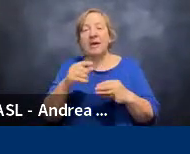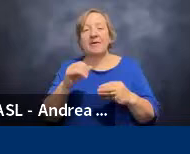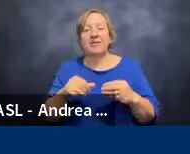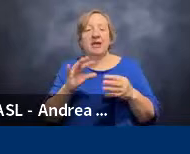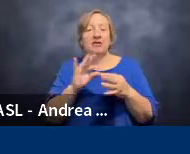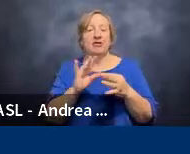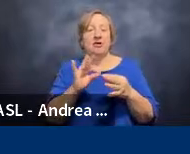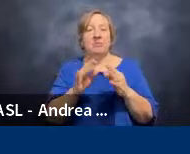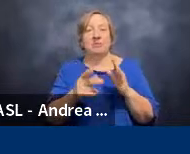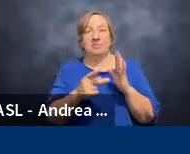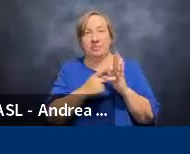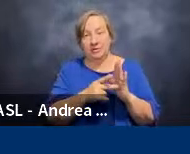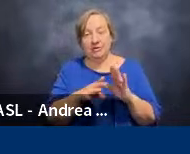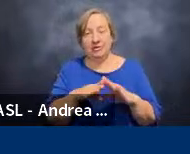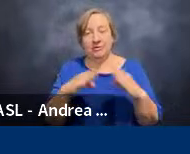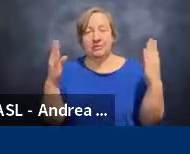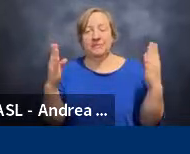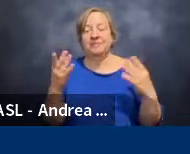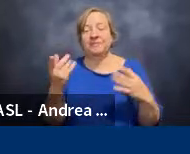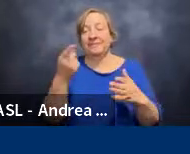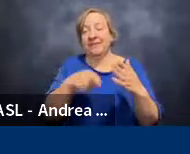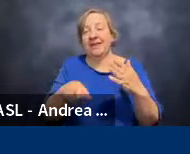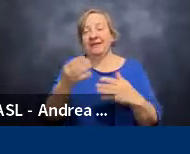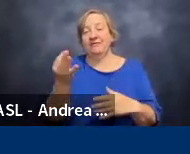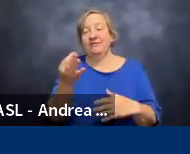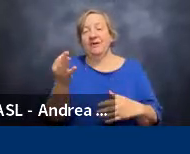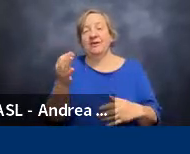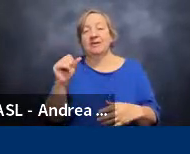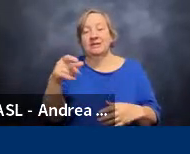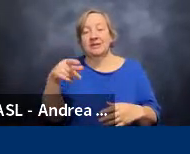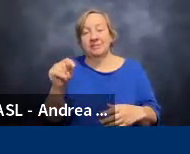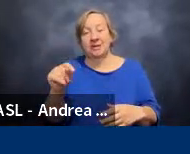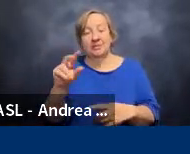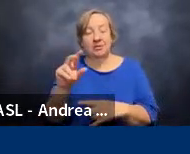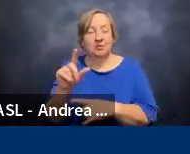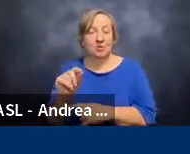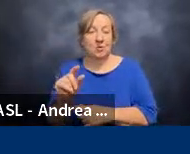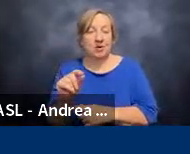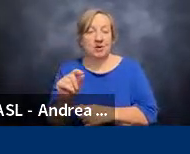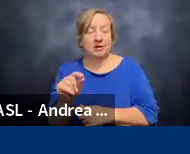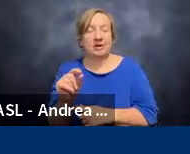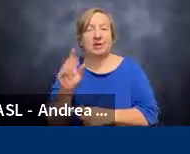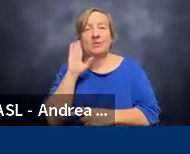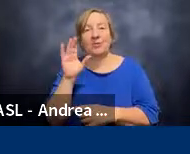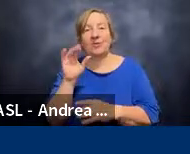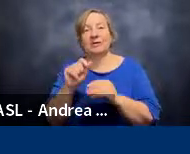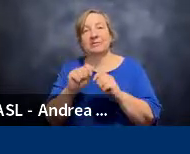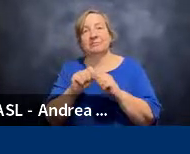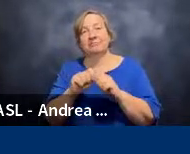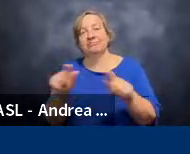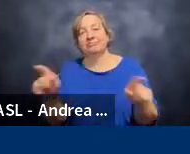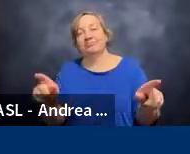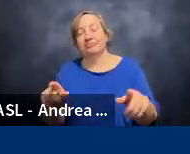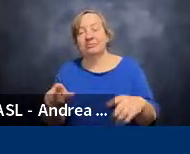But on next Friday, September 20th, we are going to send out a very